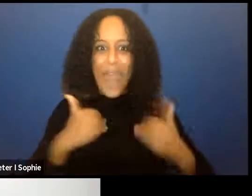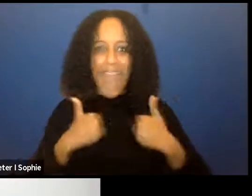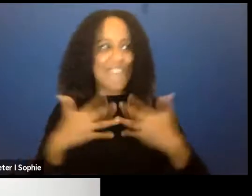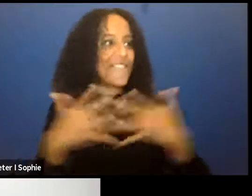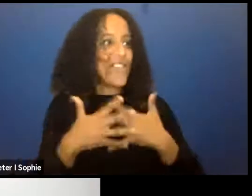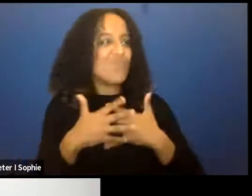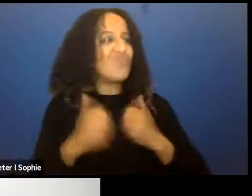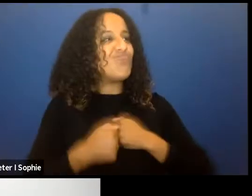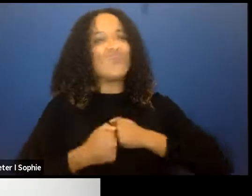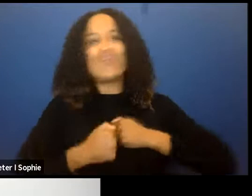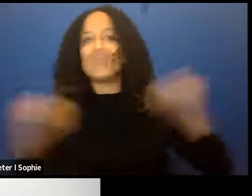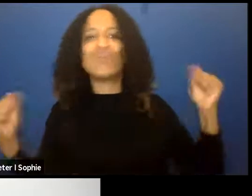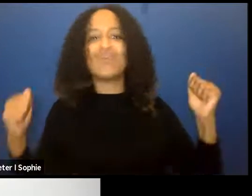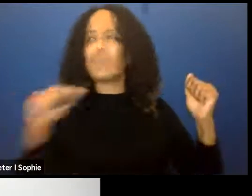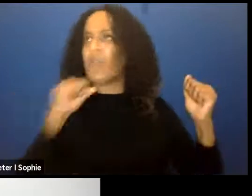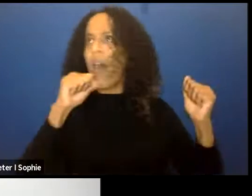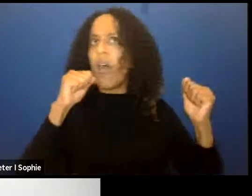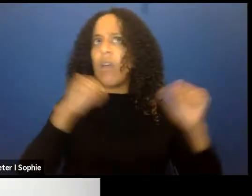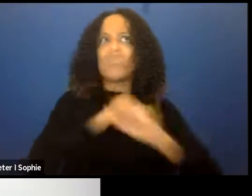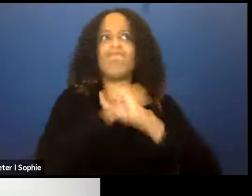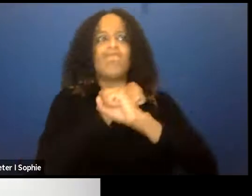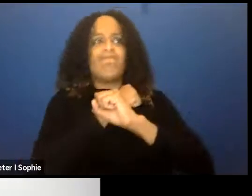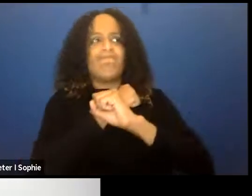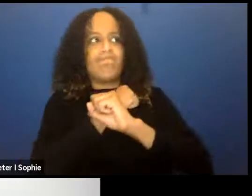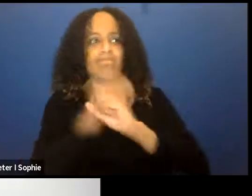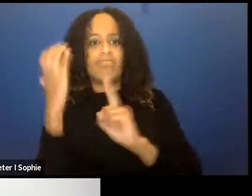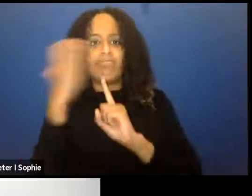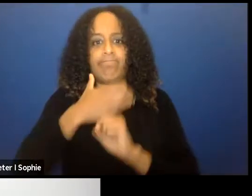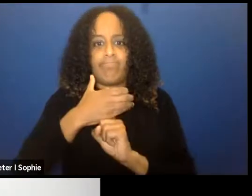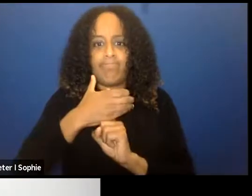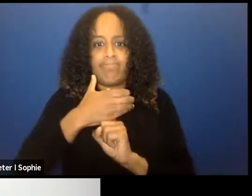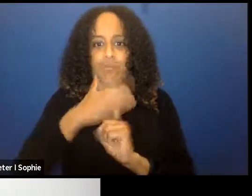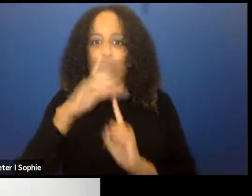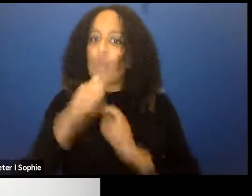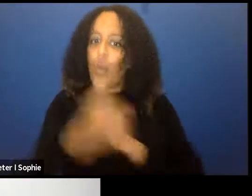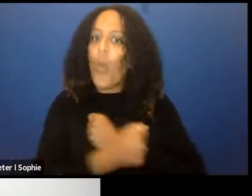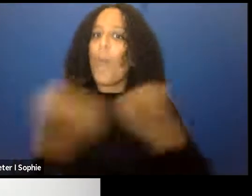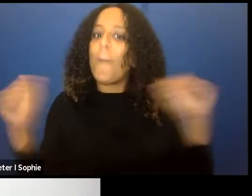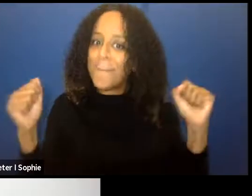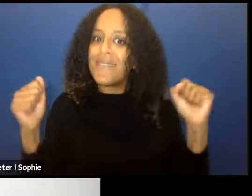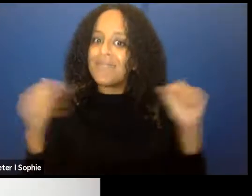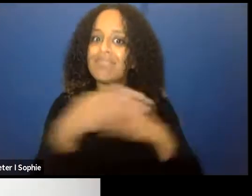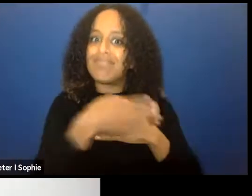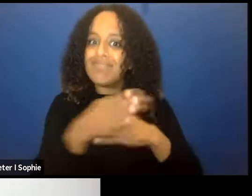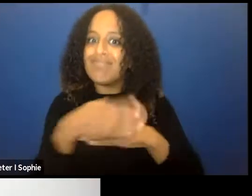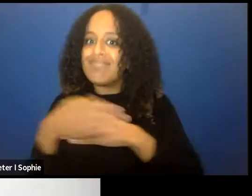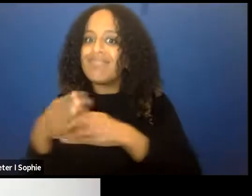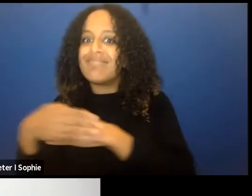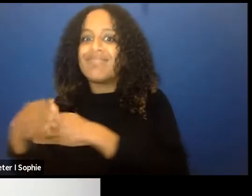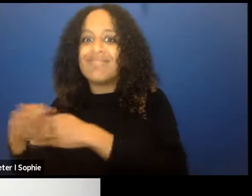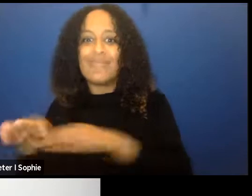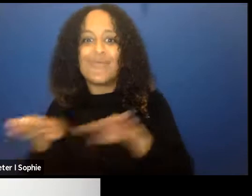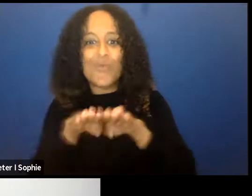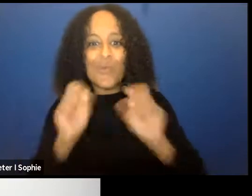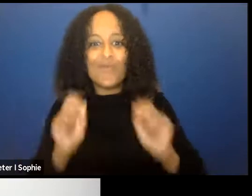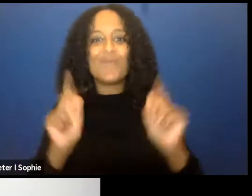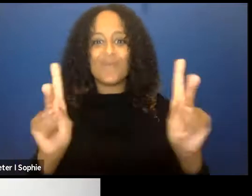don't have that sense of being on guard. It really opens up doors and allows